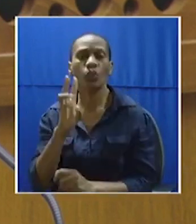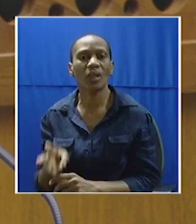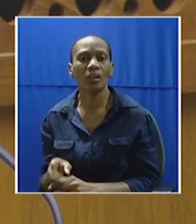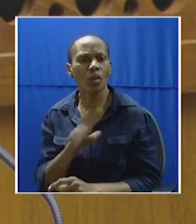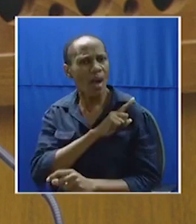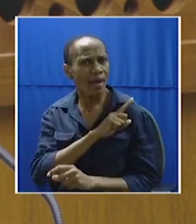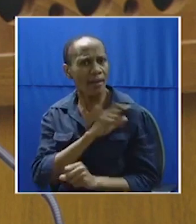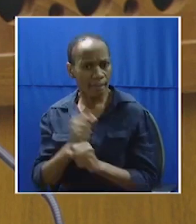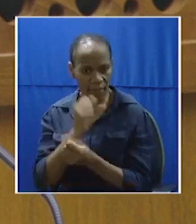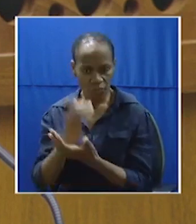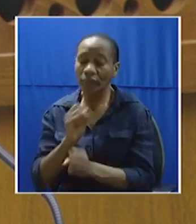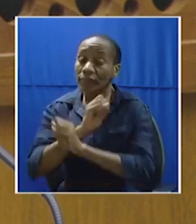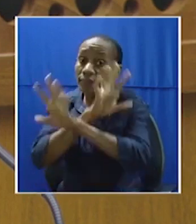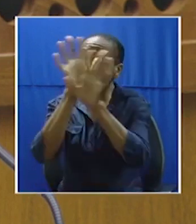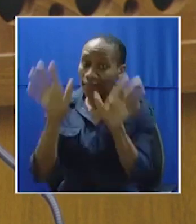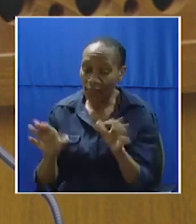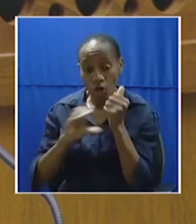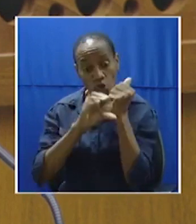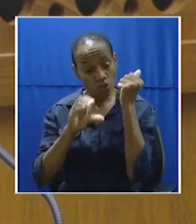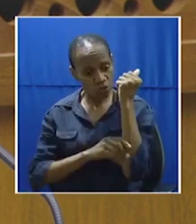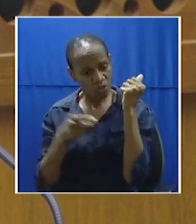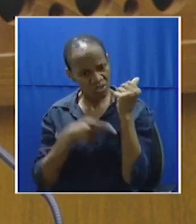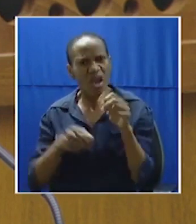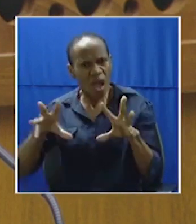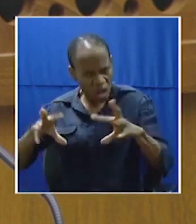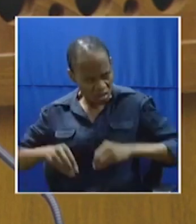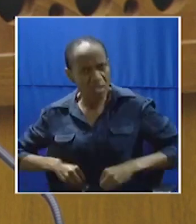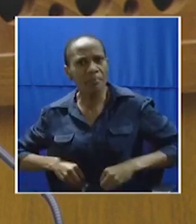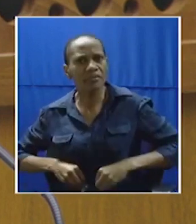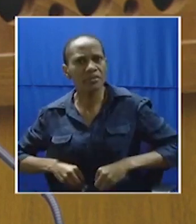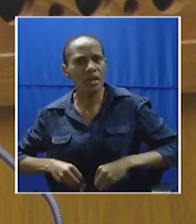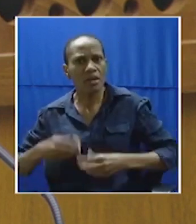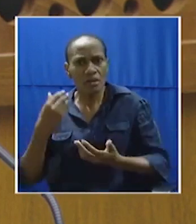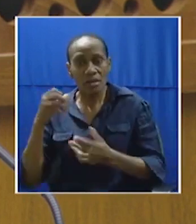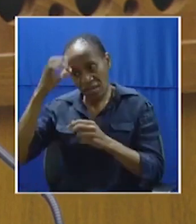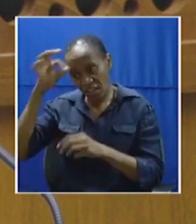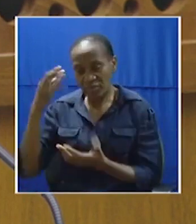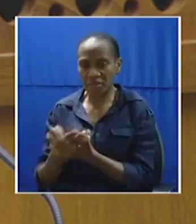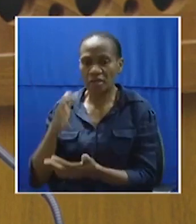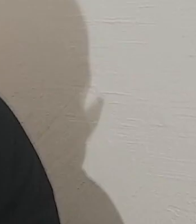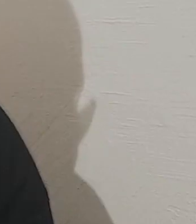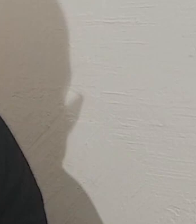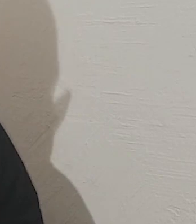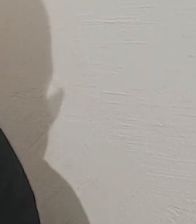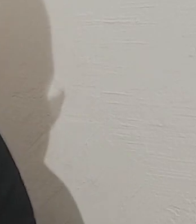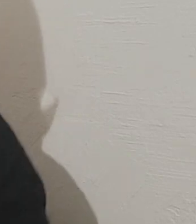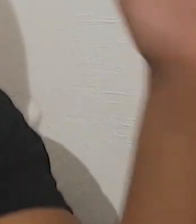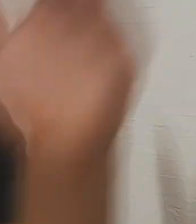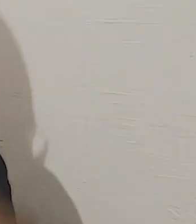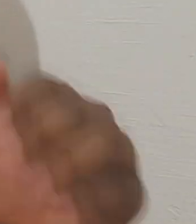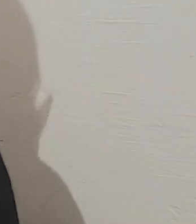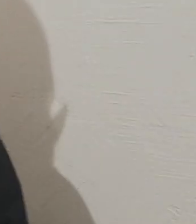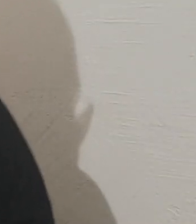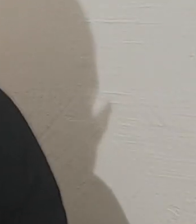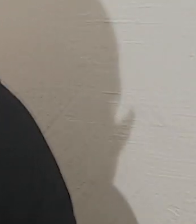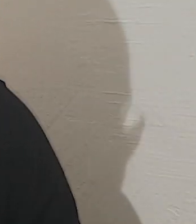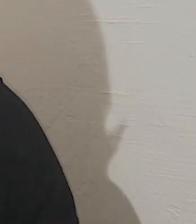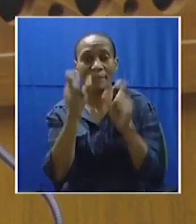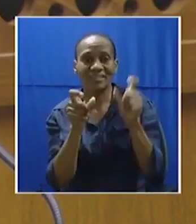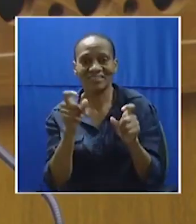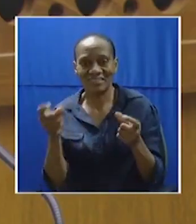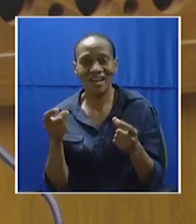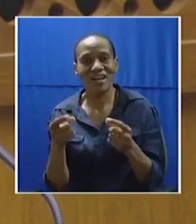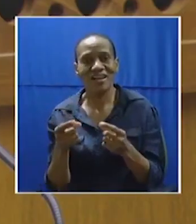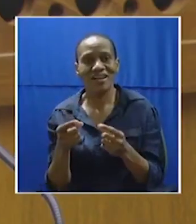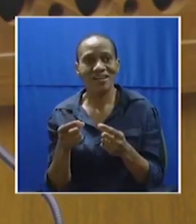that our Constitution allows expropriation of land without compensation. And of course, he dropped some roost on the DA.